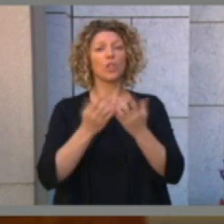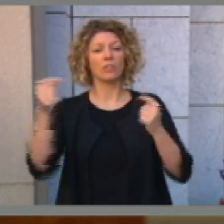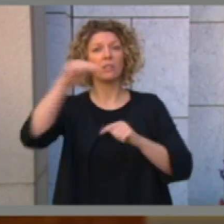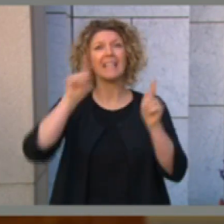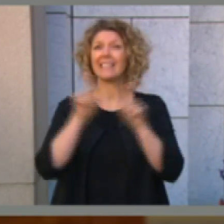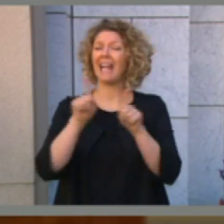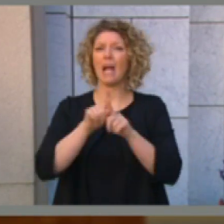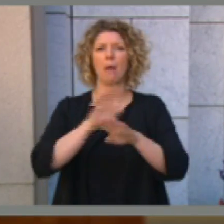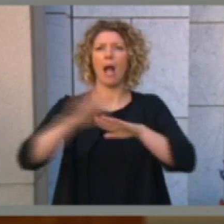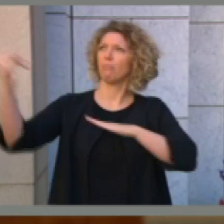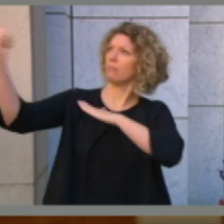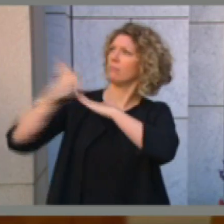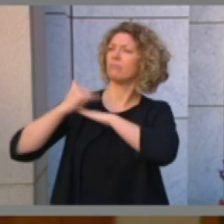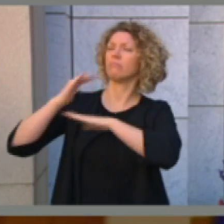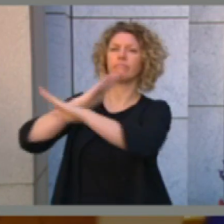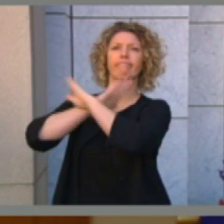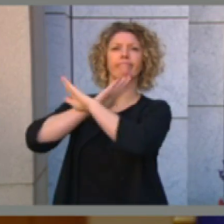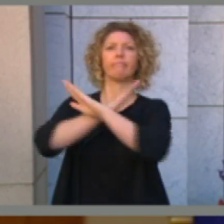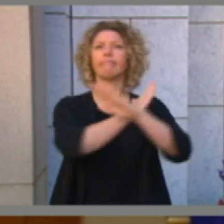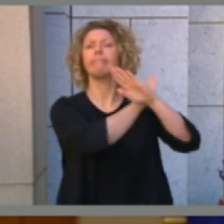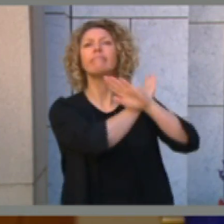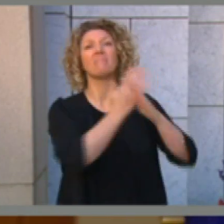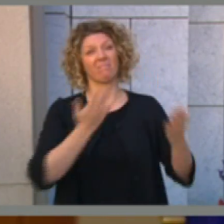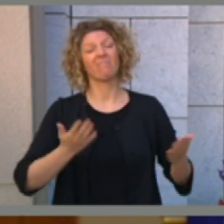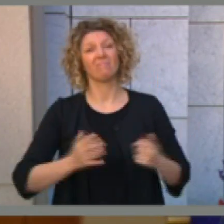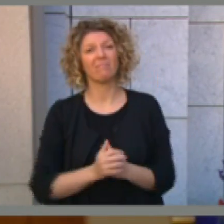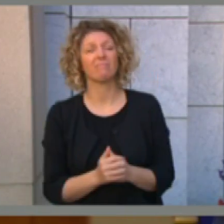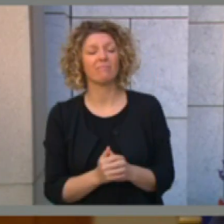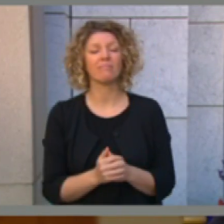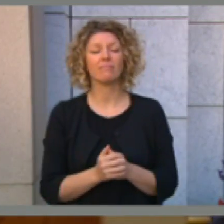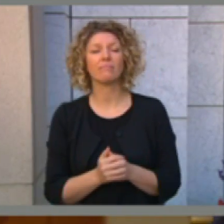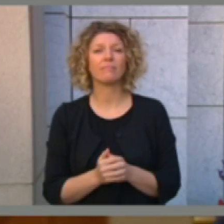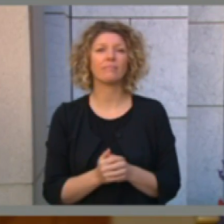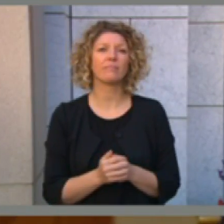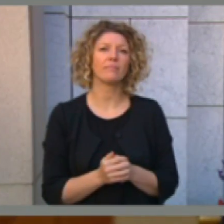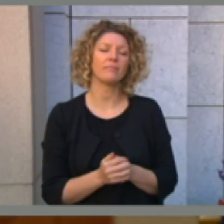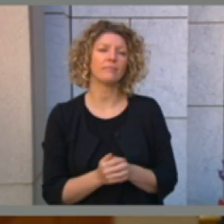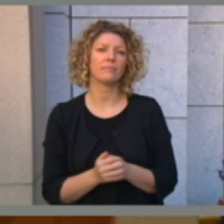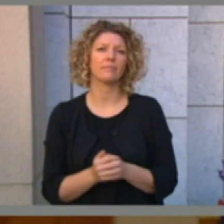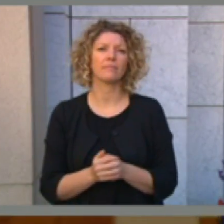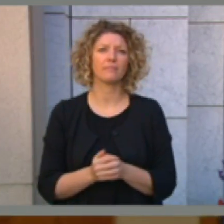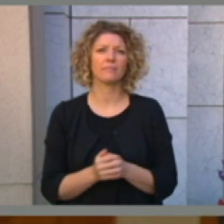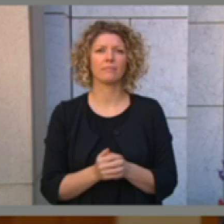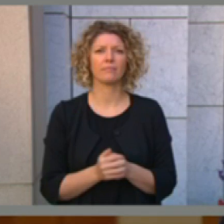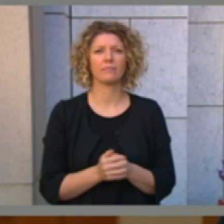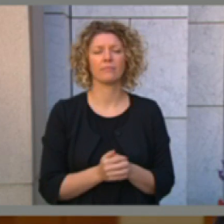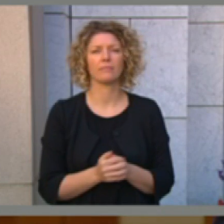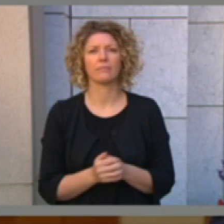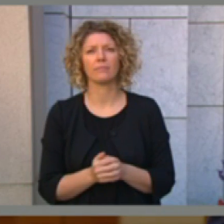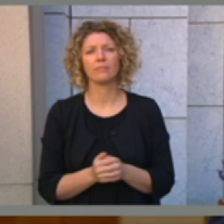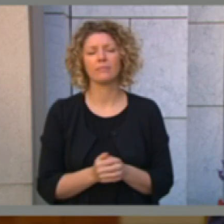Australia has on others coming into Australia. And you would expect that to be in place now, and that's the stage we've